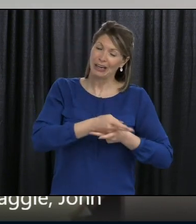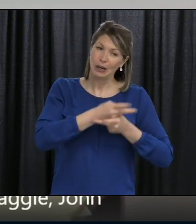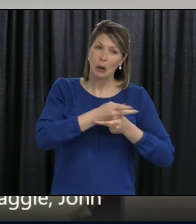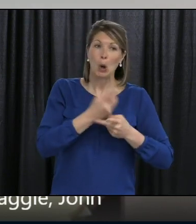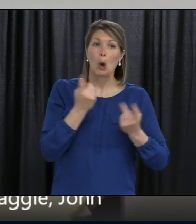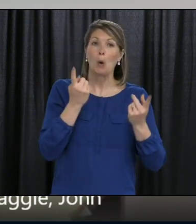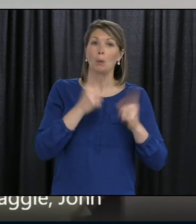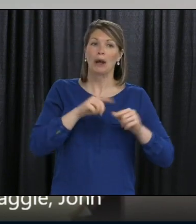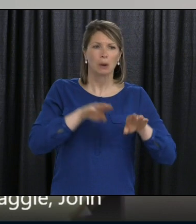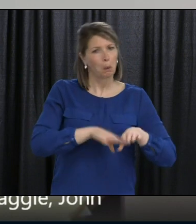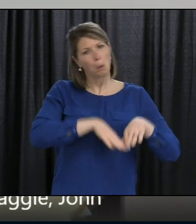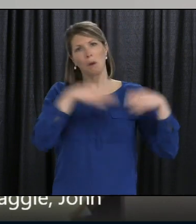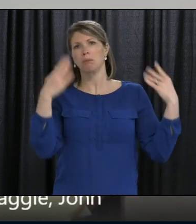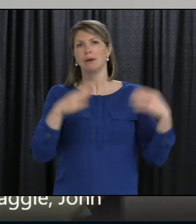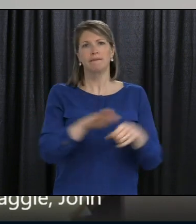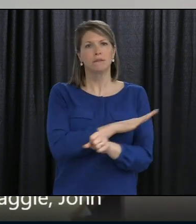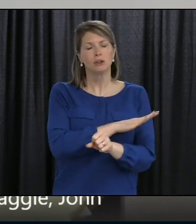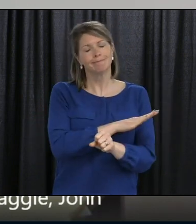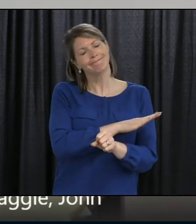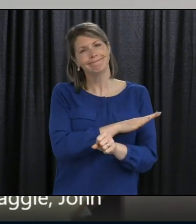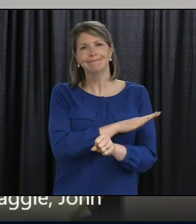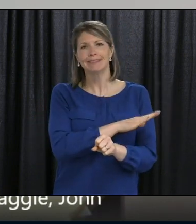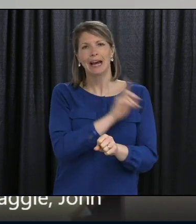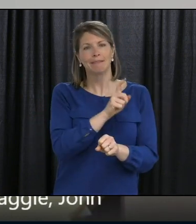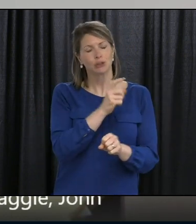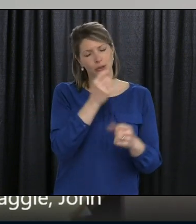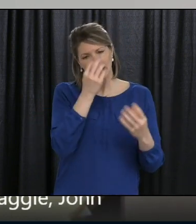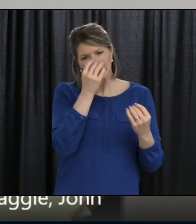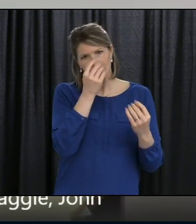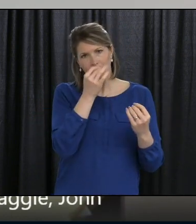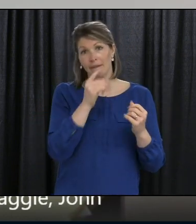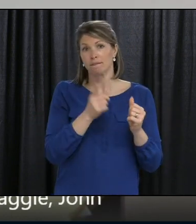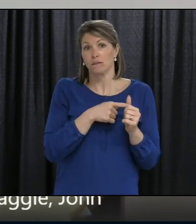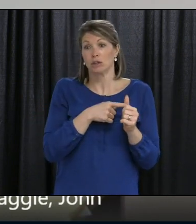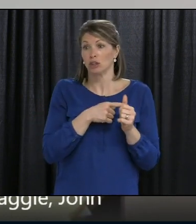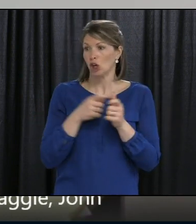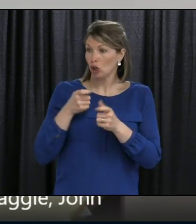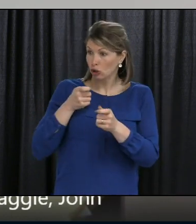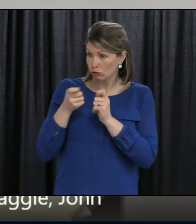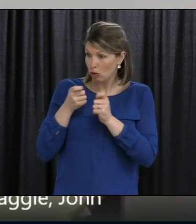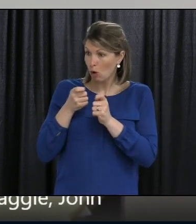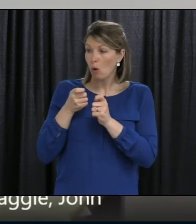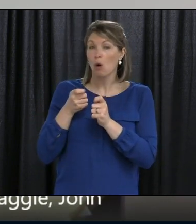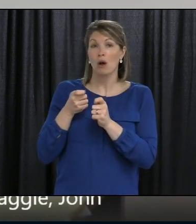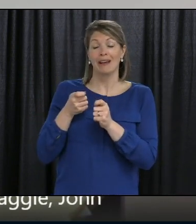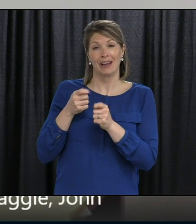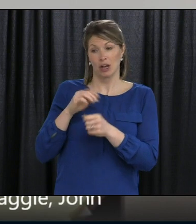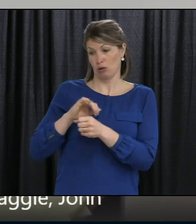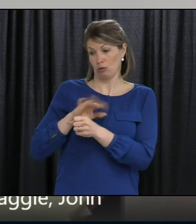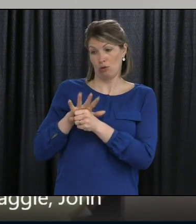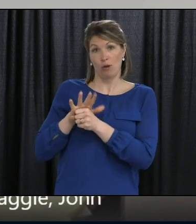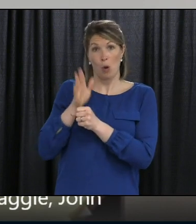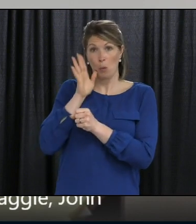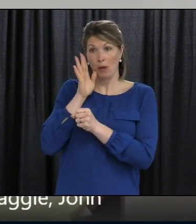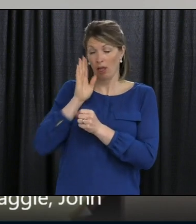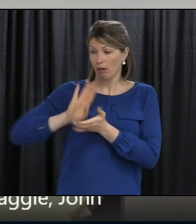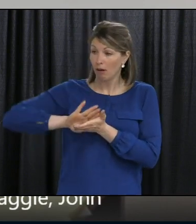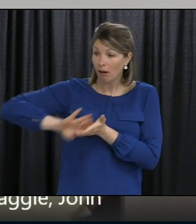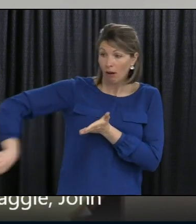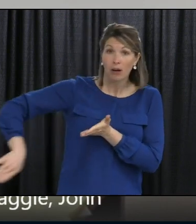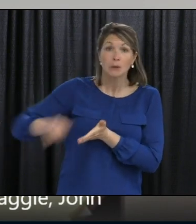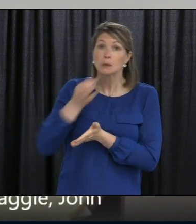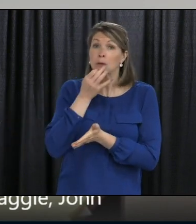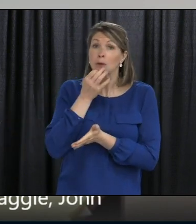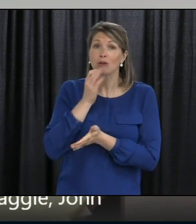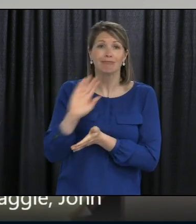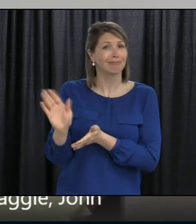late in our progress towards living with this virus. It's going to be with us for a long time, and it's going to be a slow